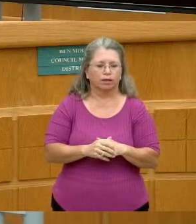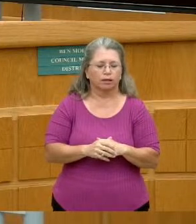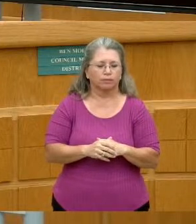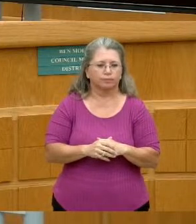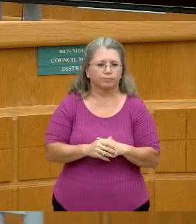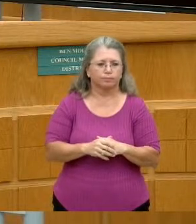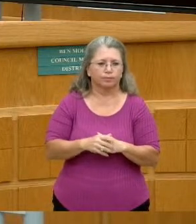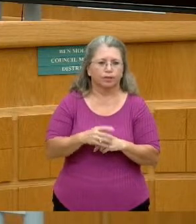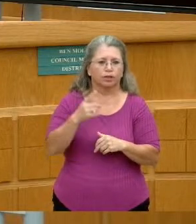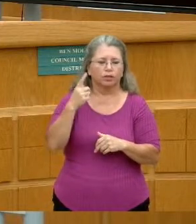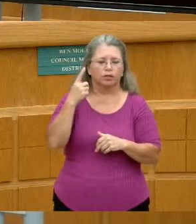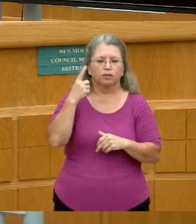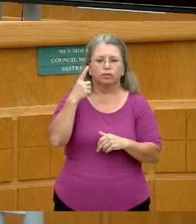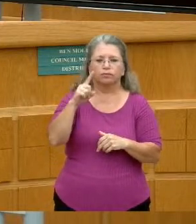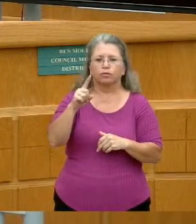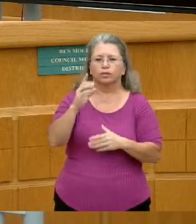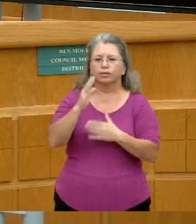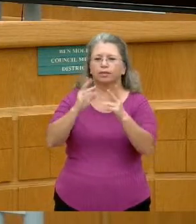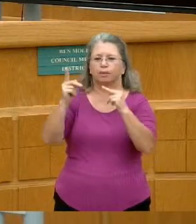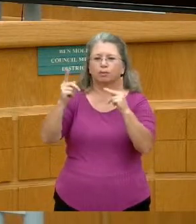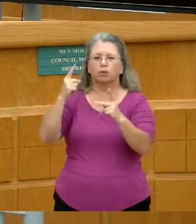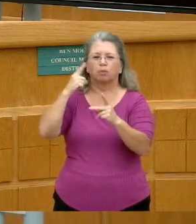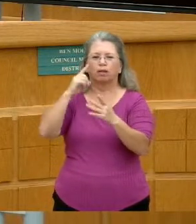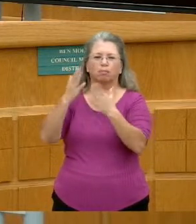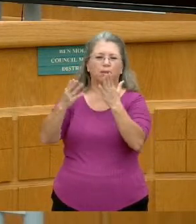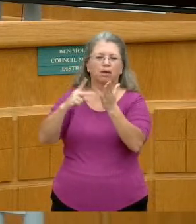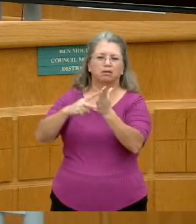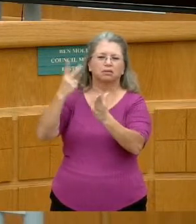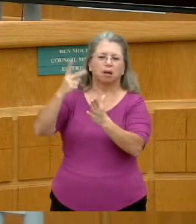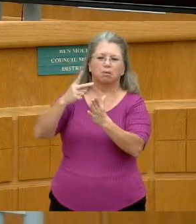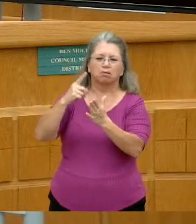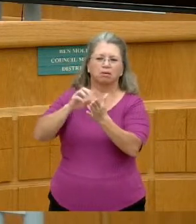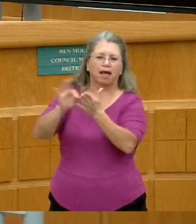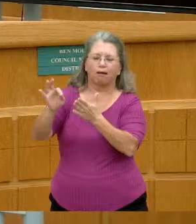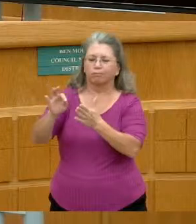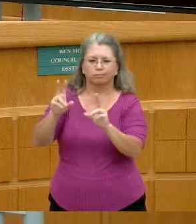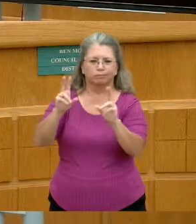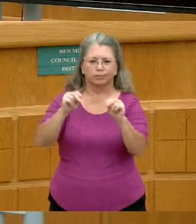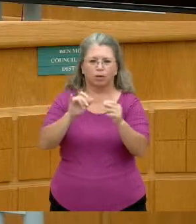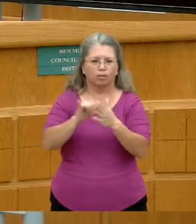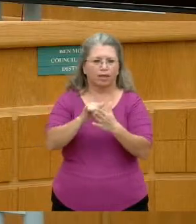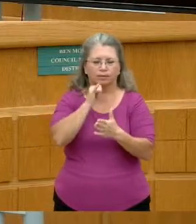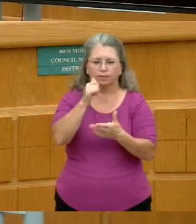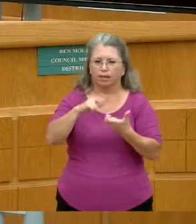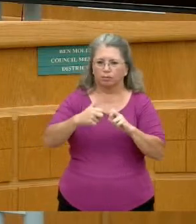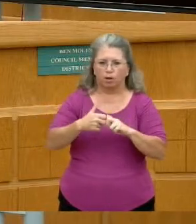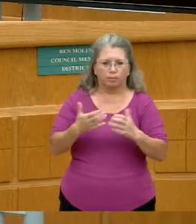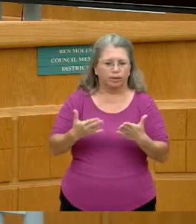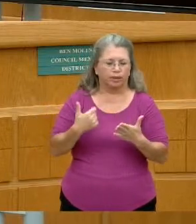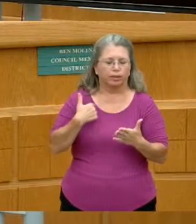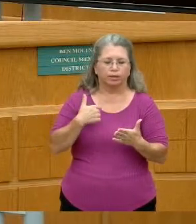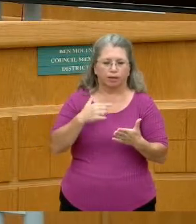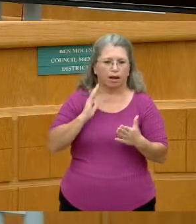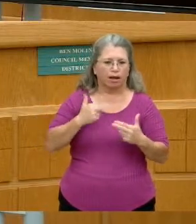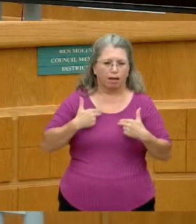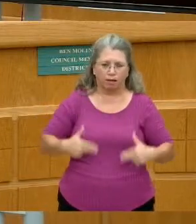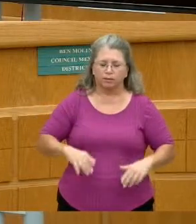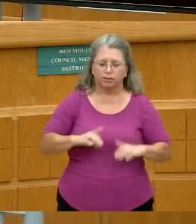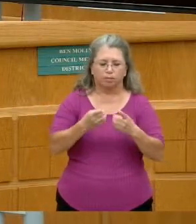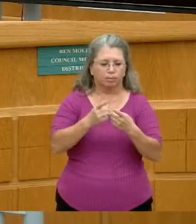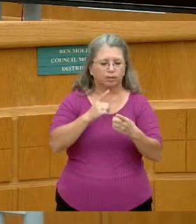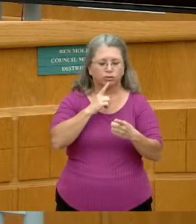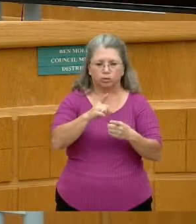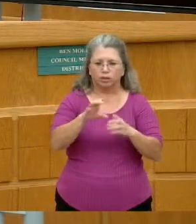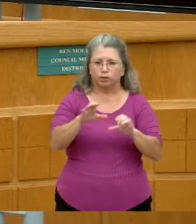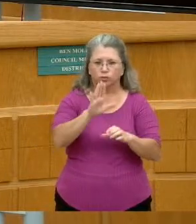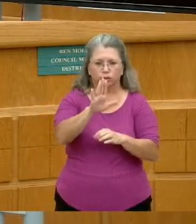for issues of double counting, that's not an issue for us here. We're doing our due diligence, and if there is